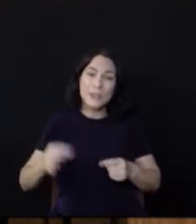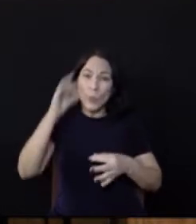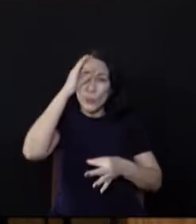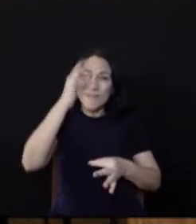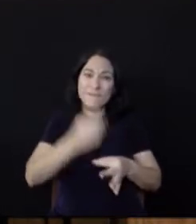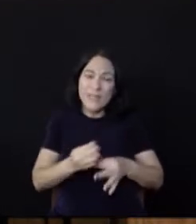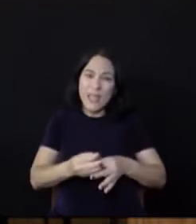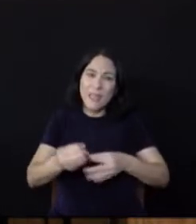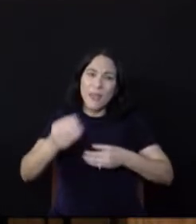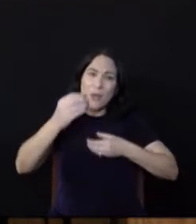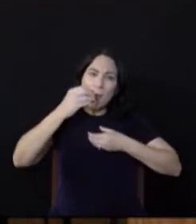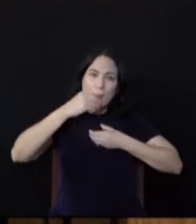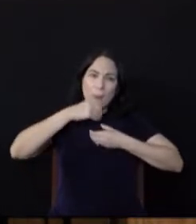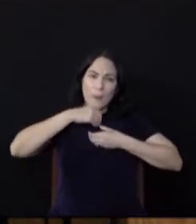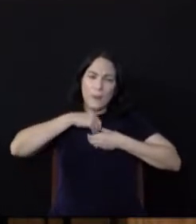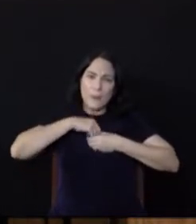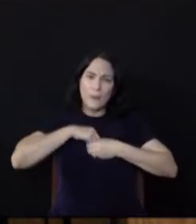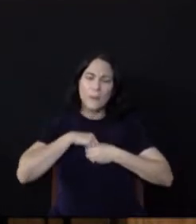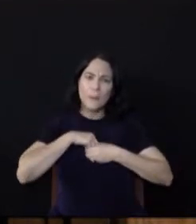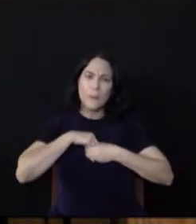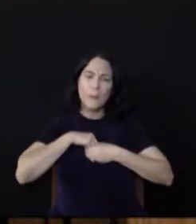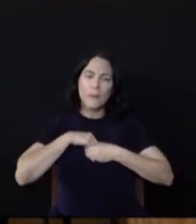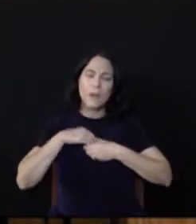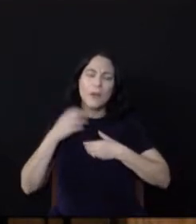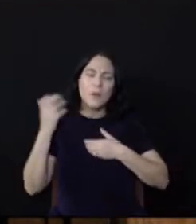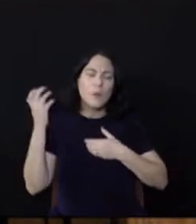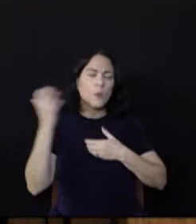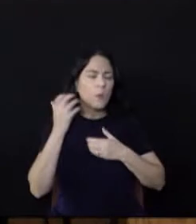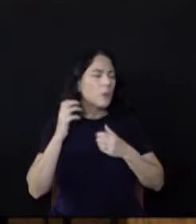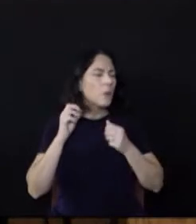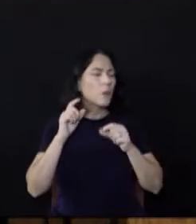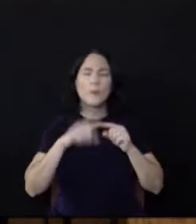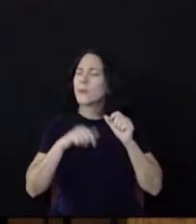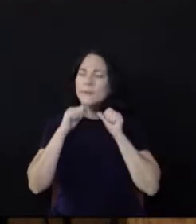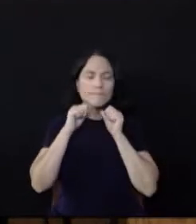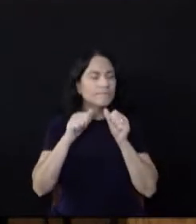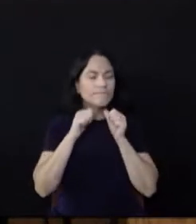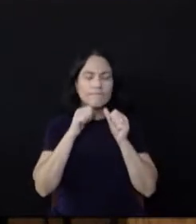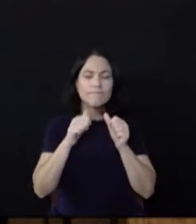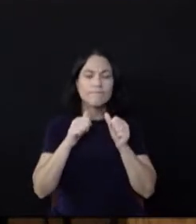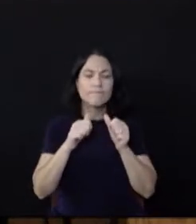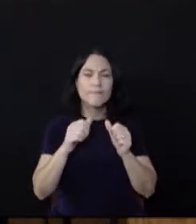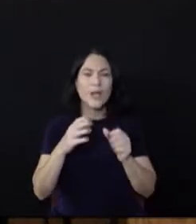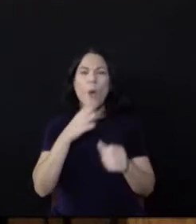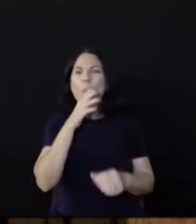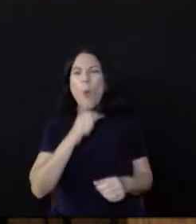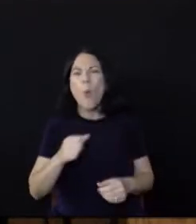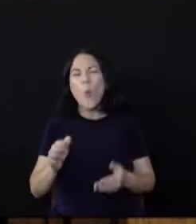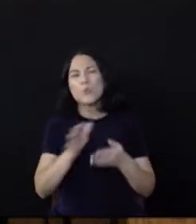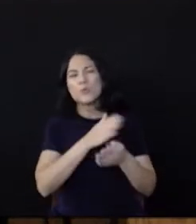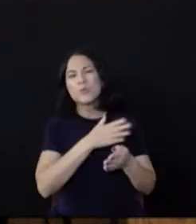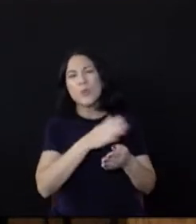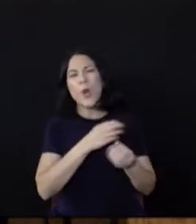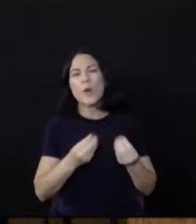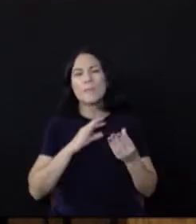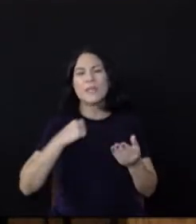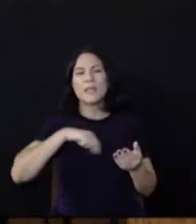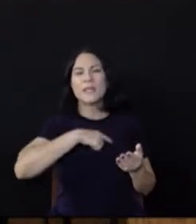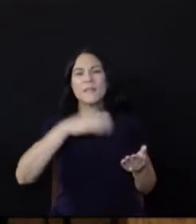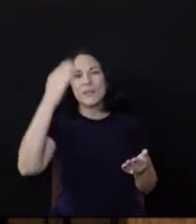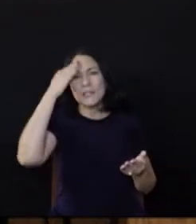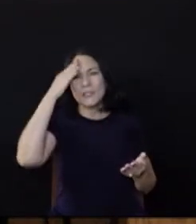us. Something that is so undeniable. You know, there's an old song that many of us are familiar